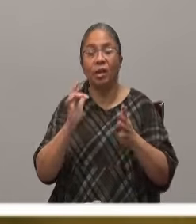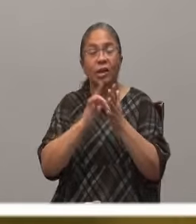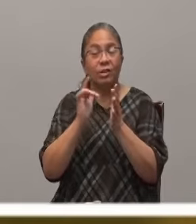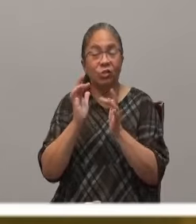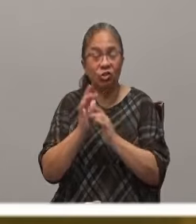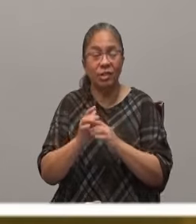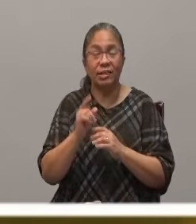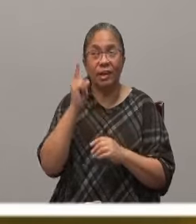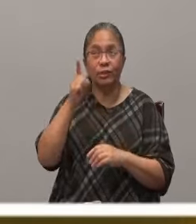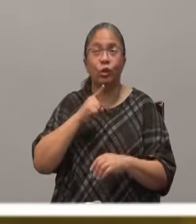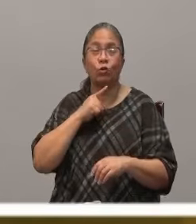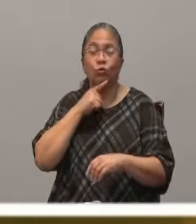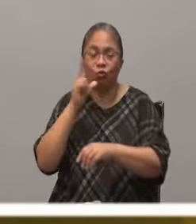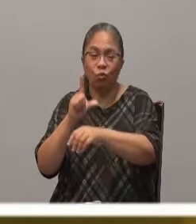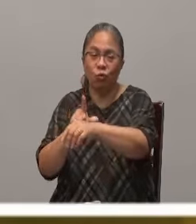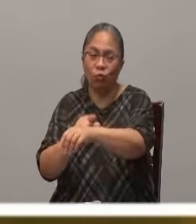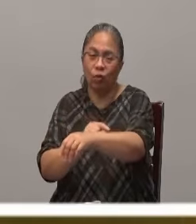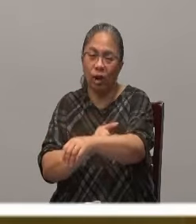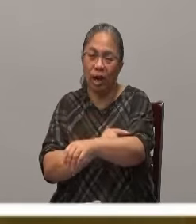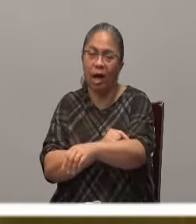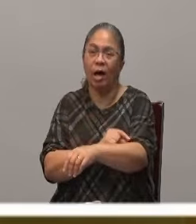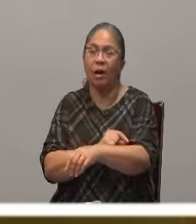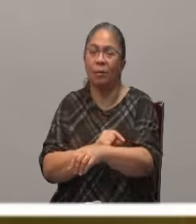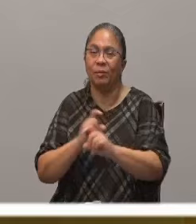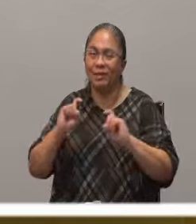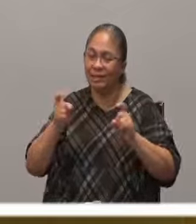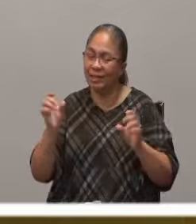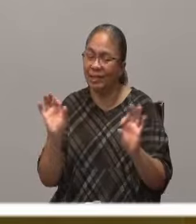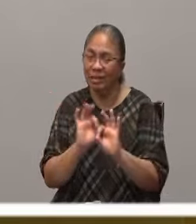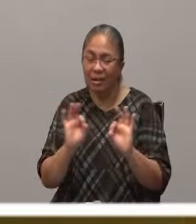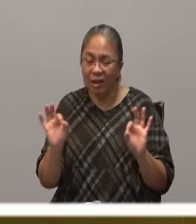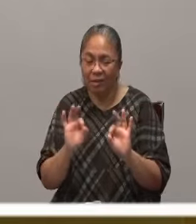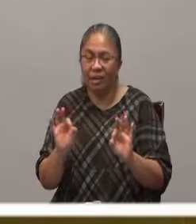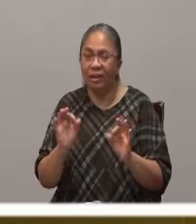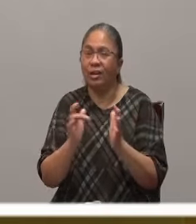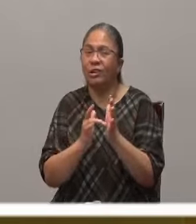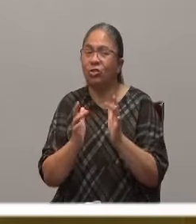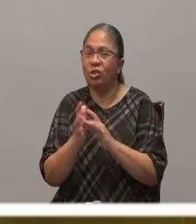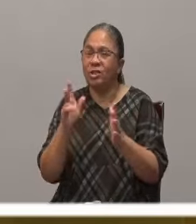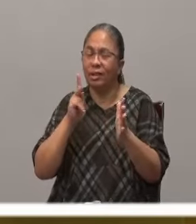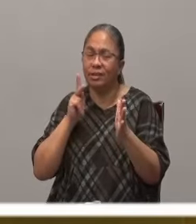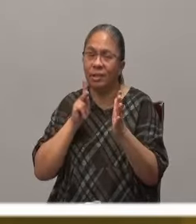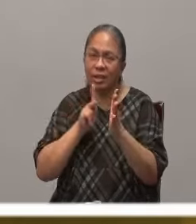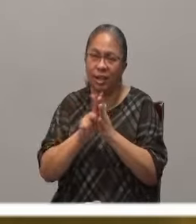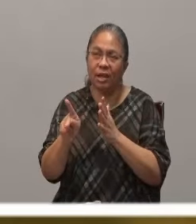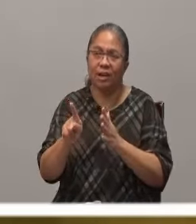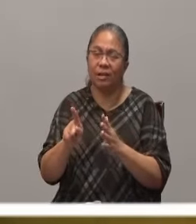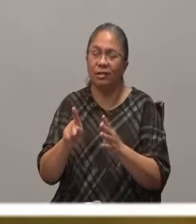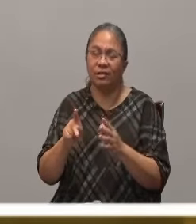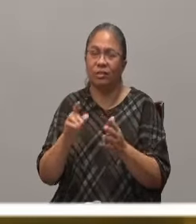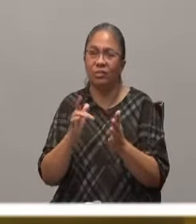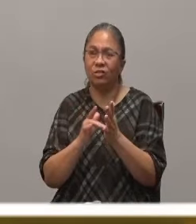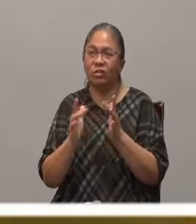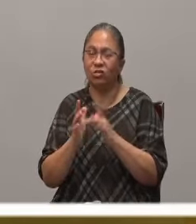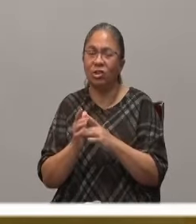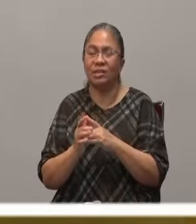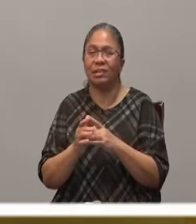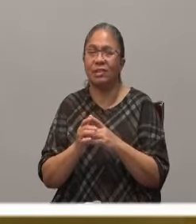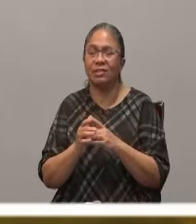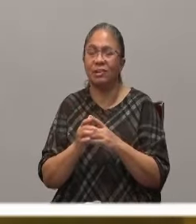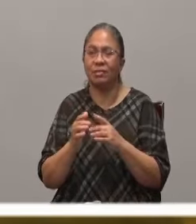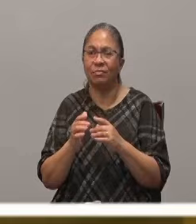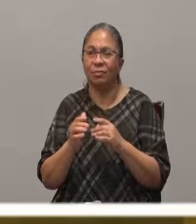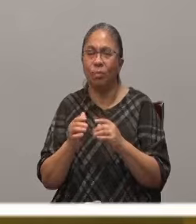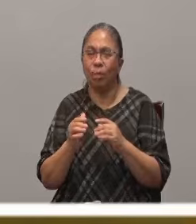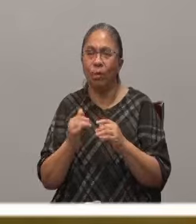spotless one, as the sinless one, as the lamb who was slain, who was both spotless and sinless,